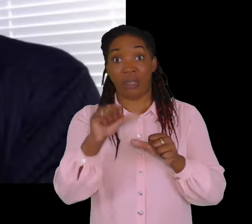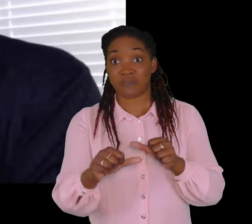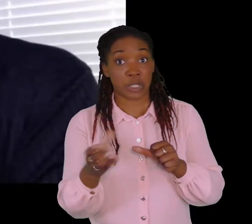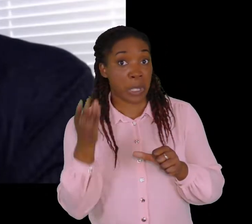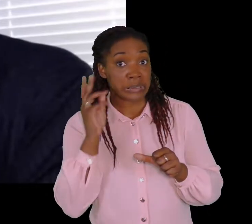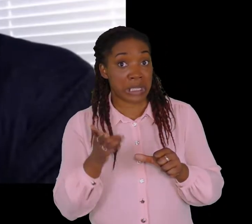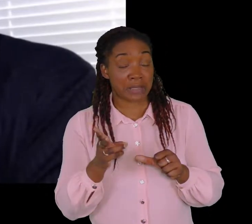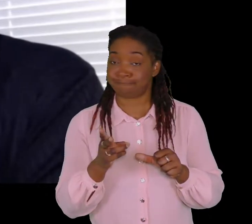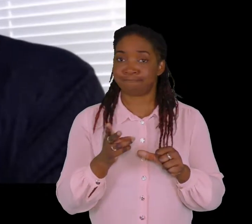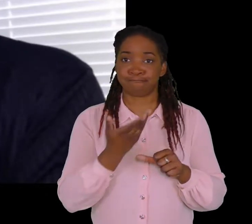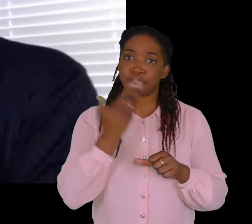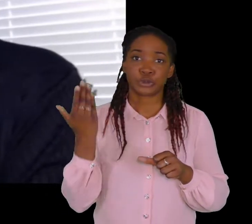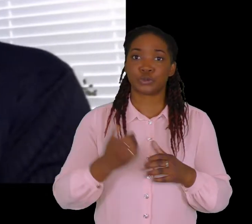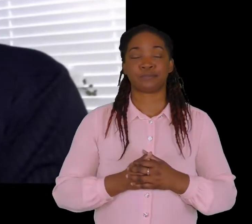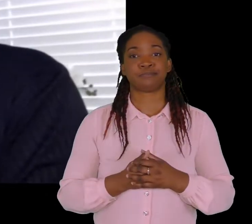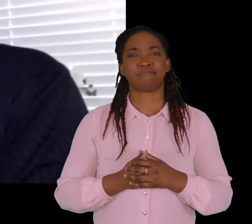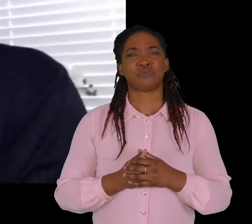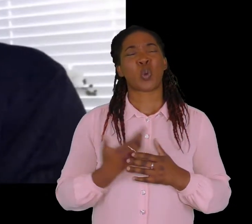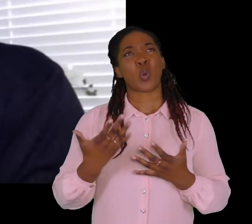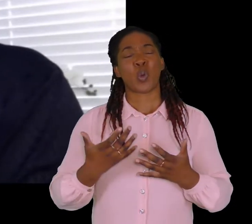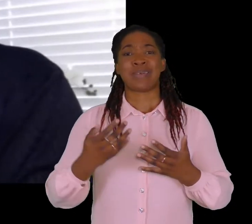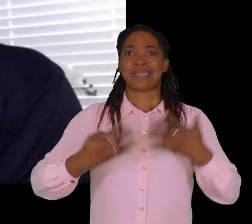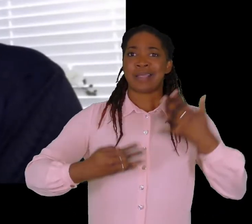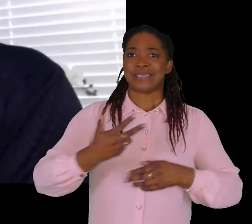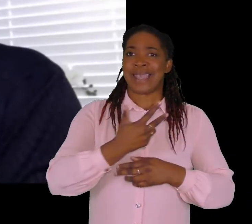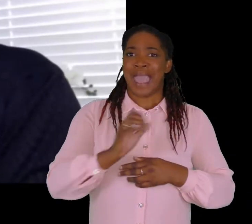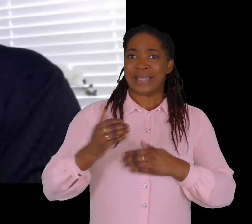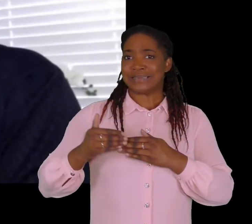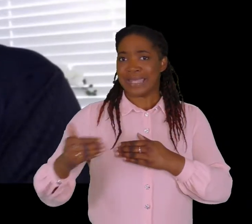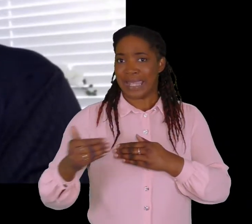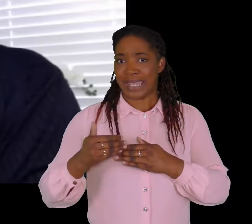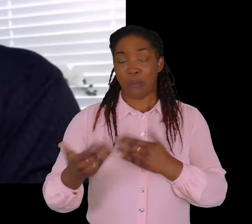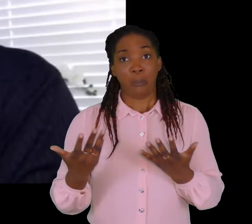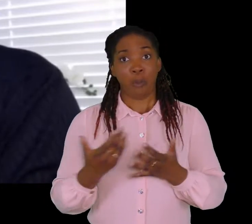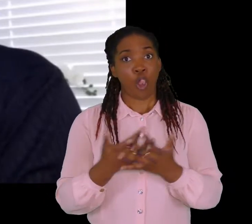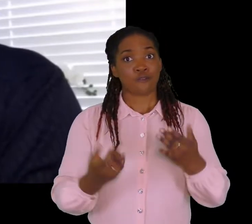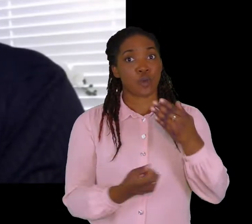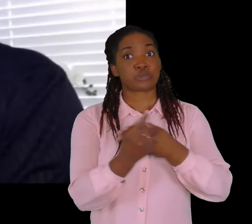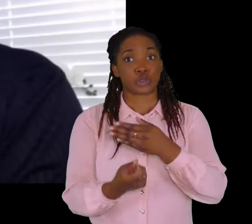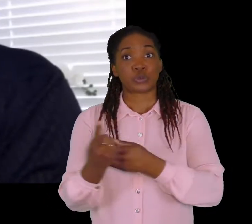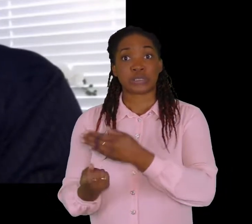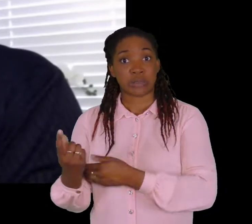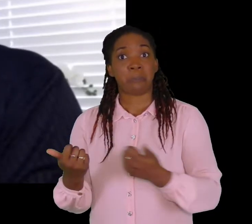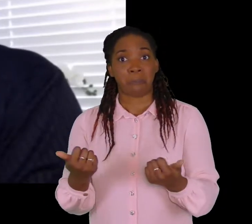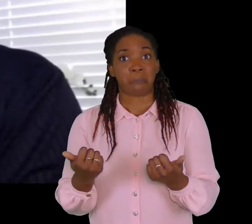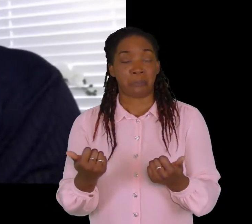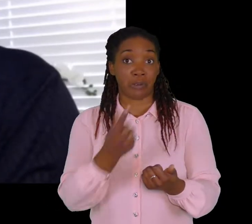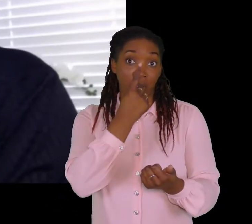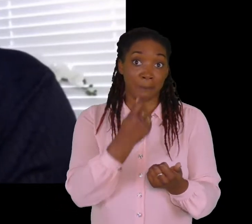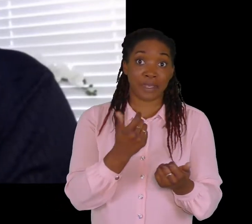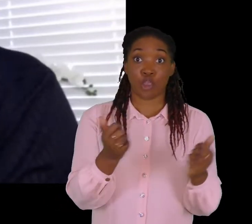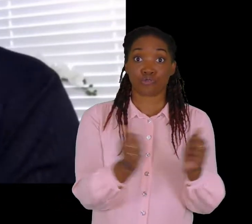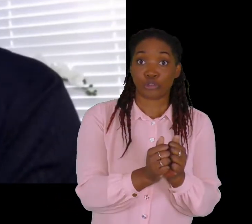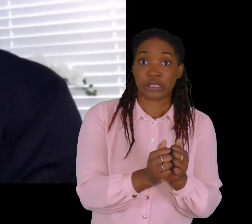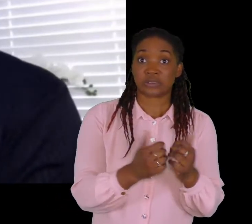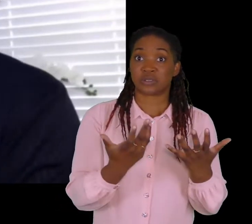them afterwards. The 80s, to some extent, was times of great opportunities that